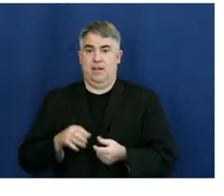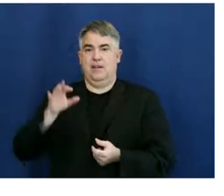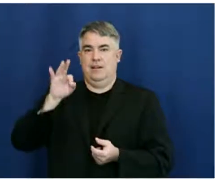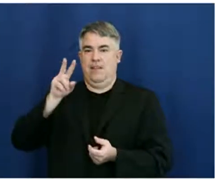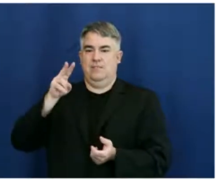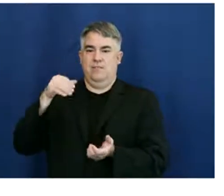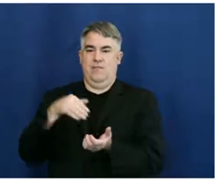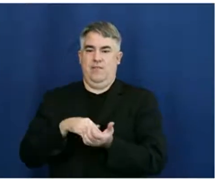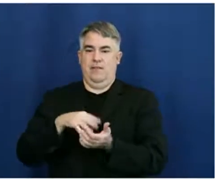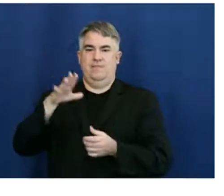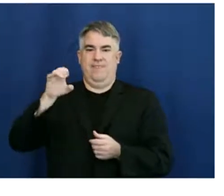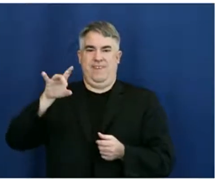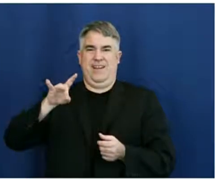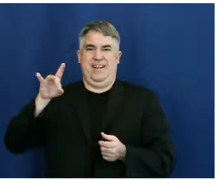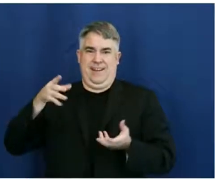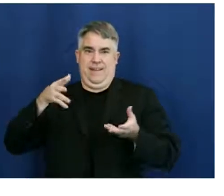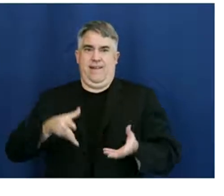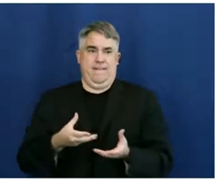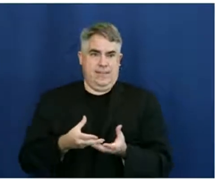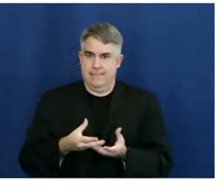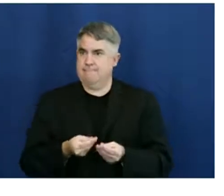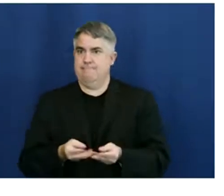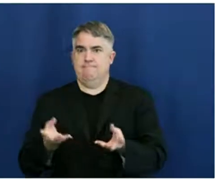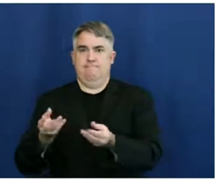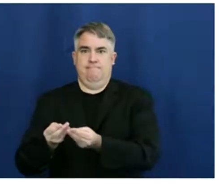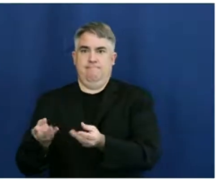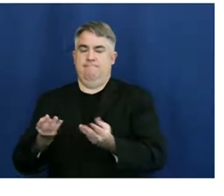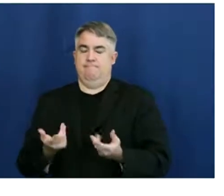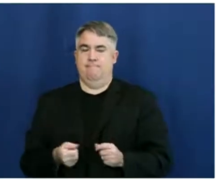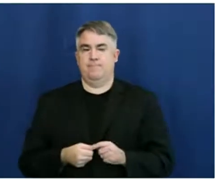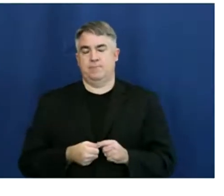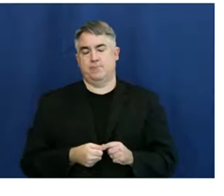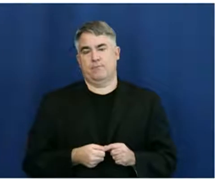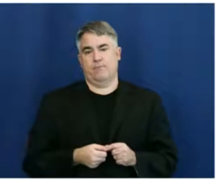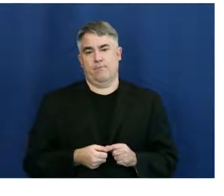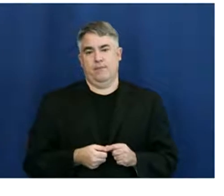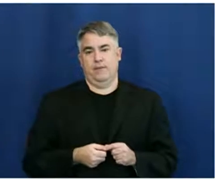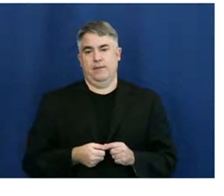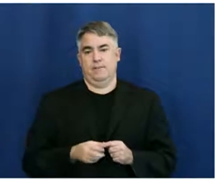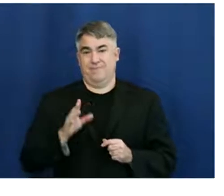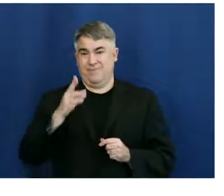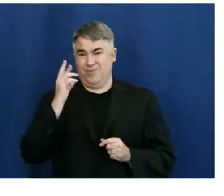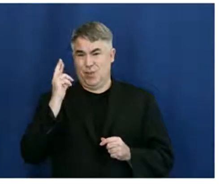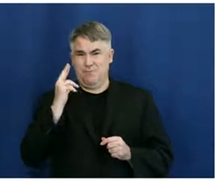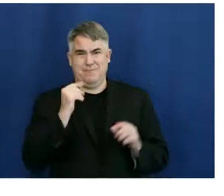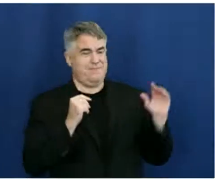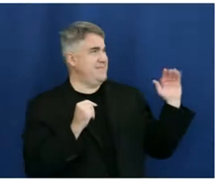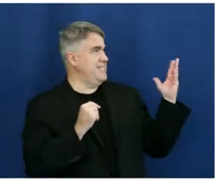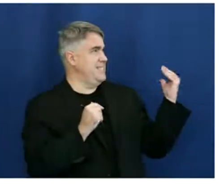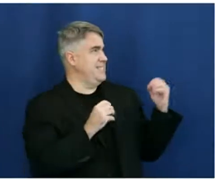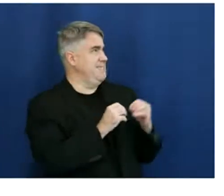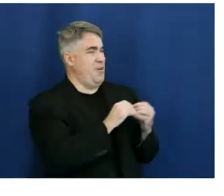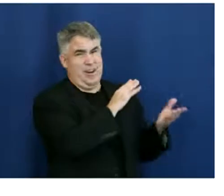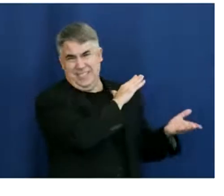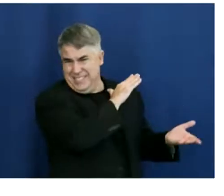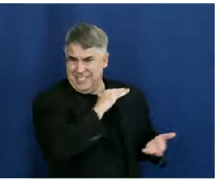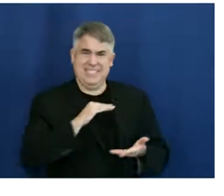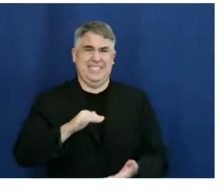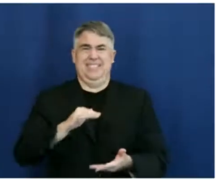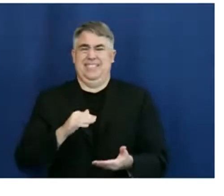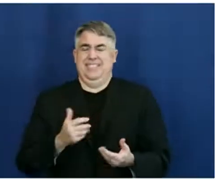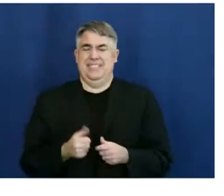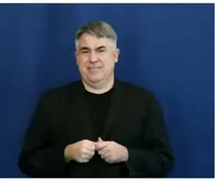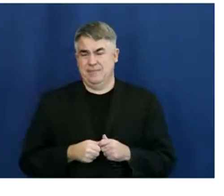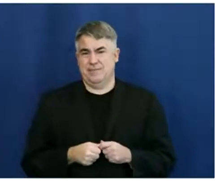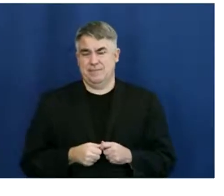those bottom numbers, it is more than the top number, but we do know and are hopeful that additional vaccines have been shipped but not received. And again,